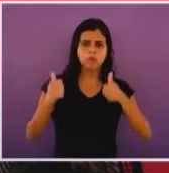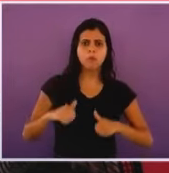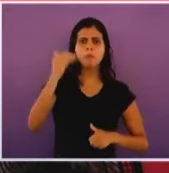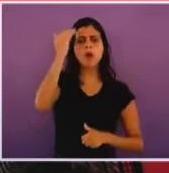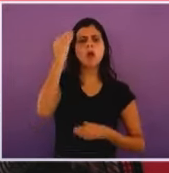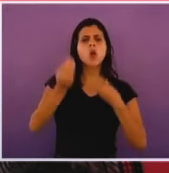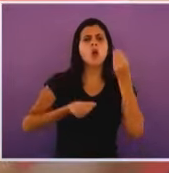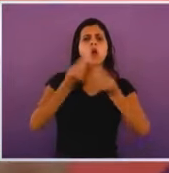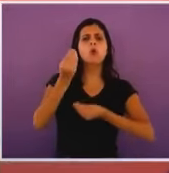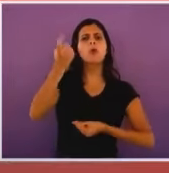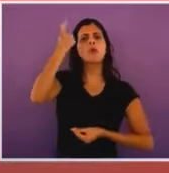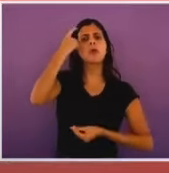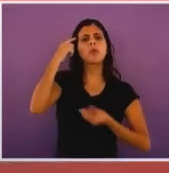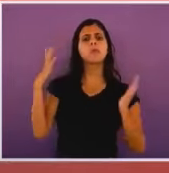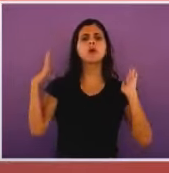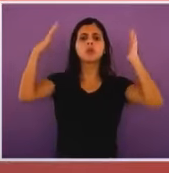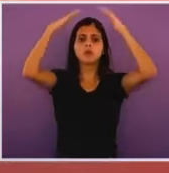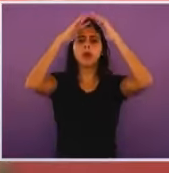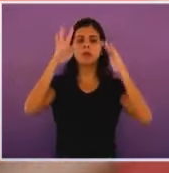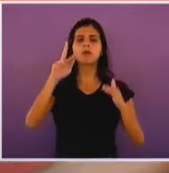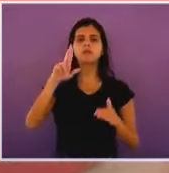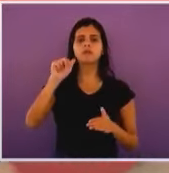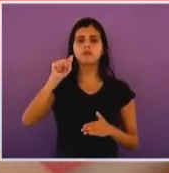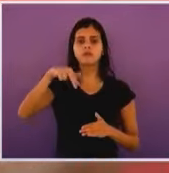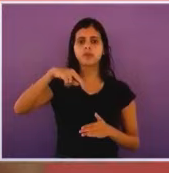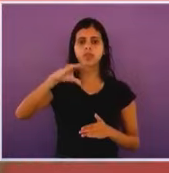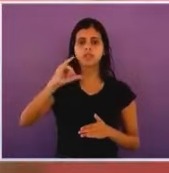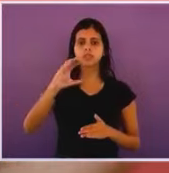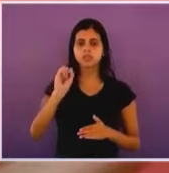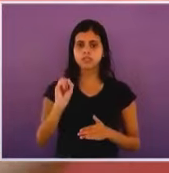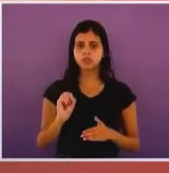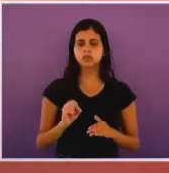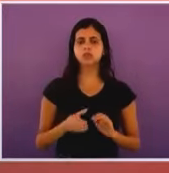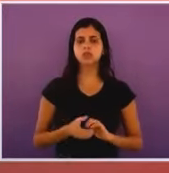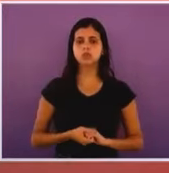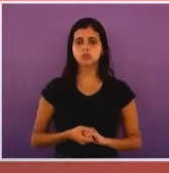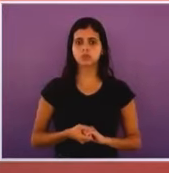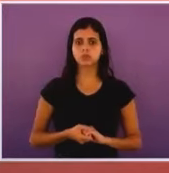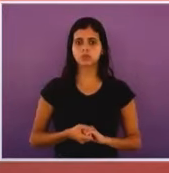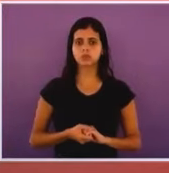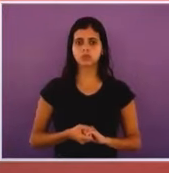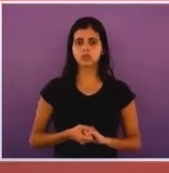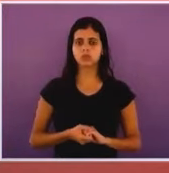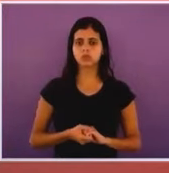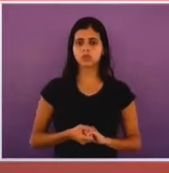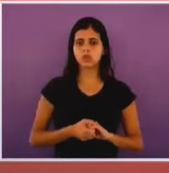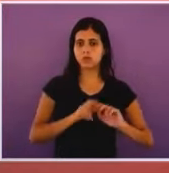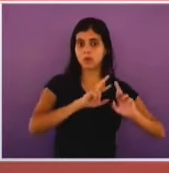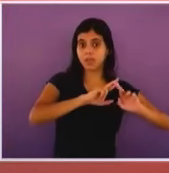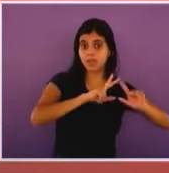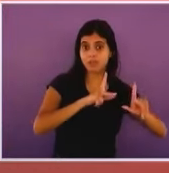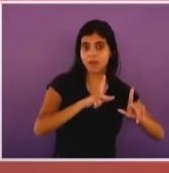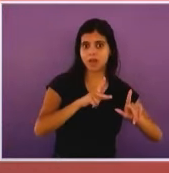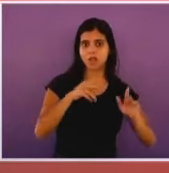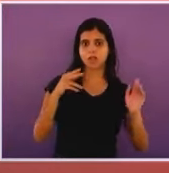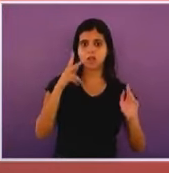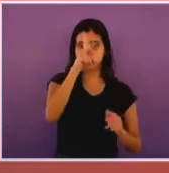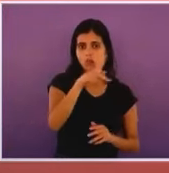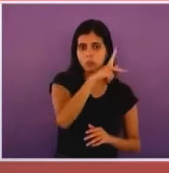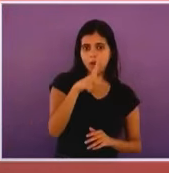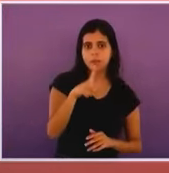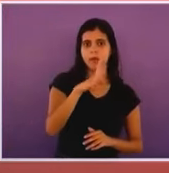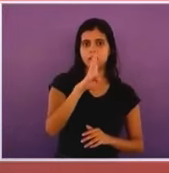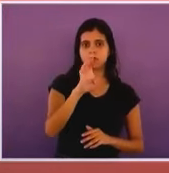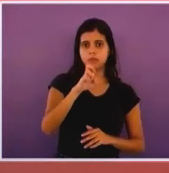pensamento do Papa Francisco. Unlike Pope Benedict, he is not a scholar, he is not an academic. Diferentemente do Papa